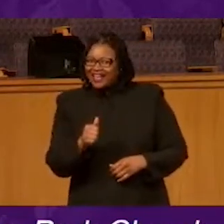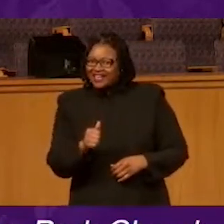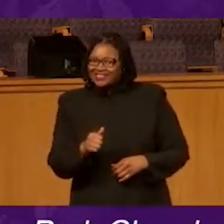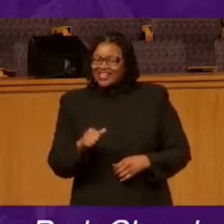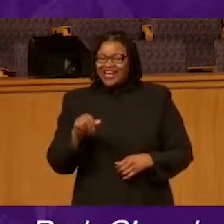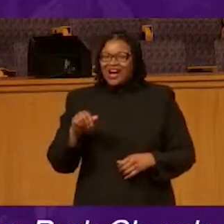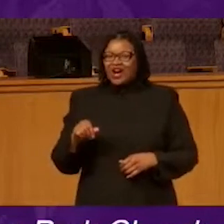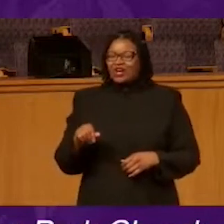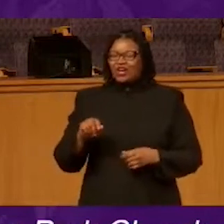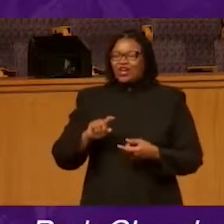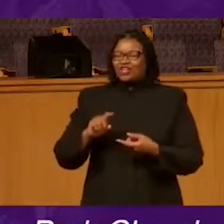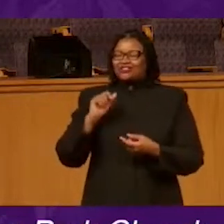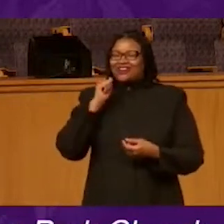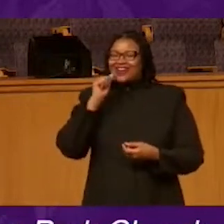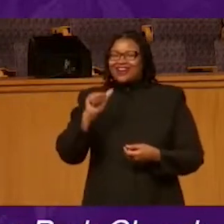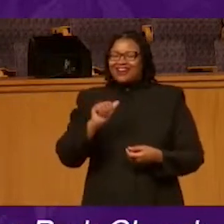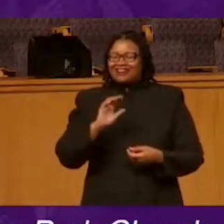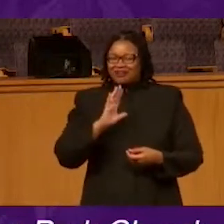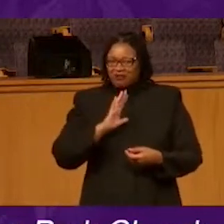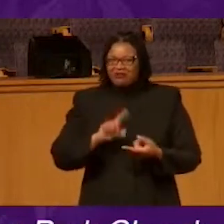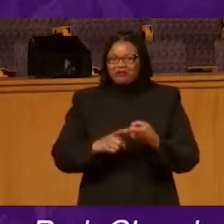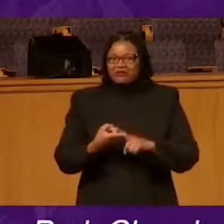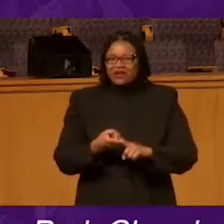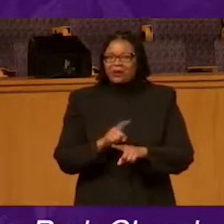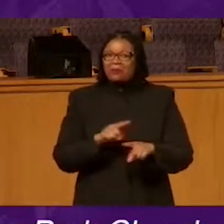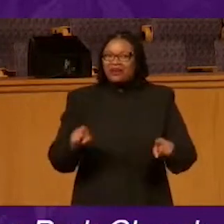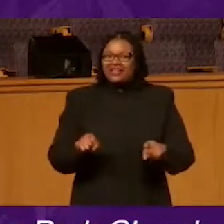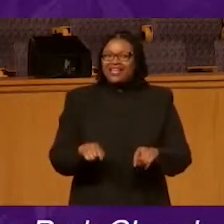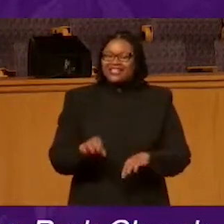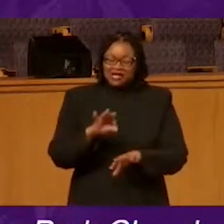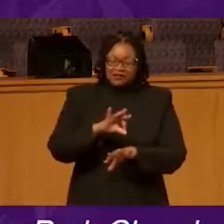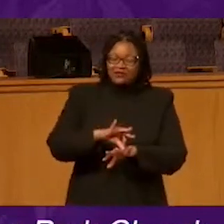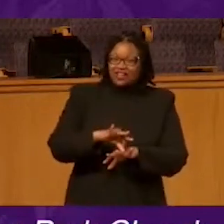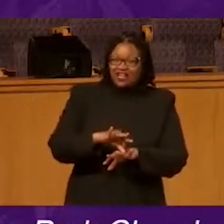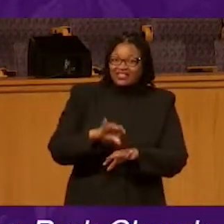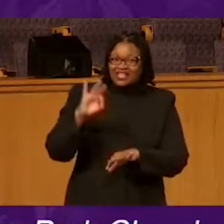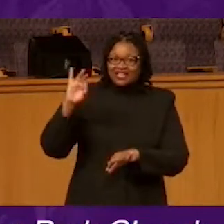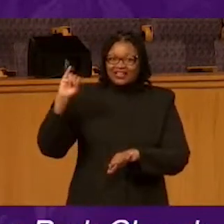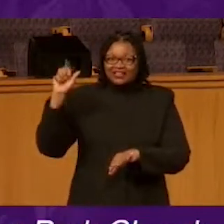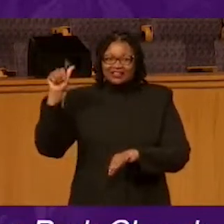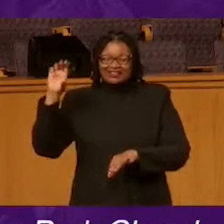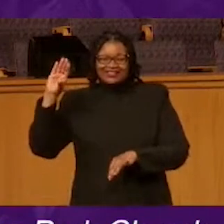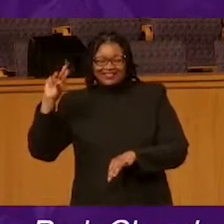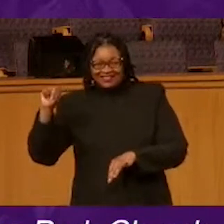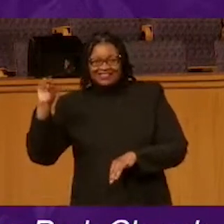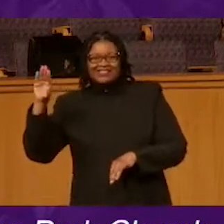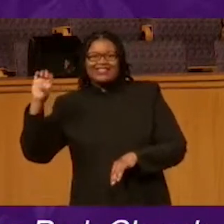fiance. I didn't even give them a chance to give voice to the matter.